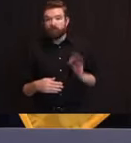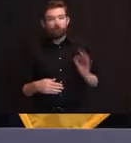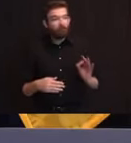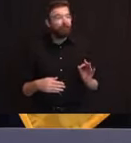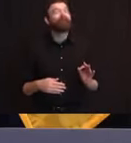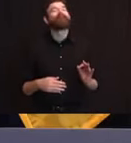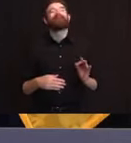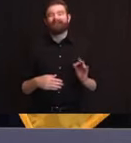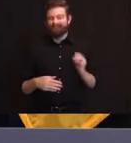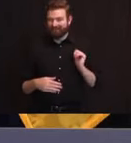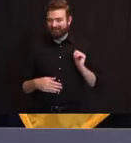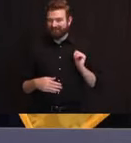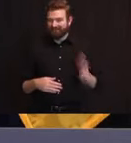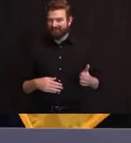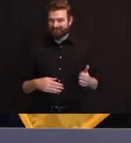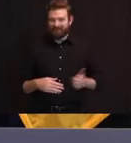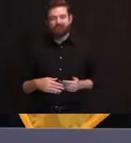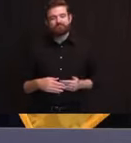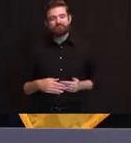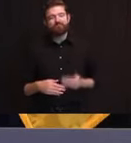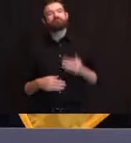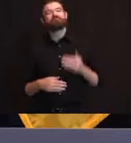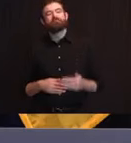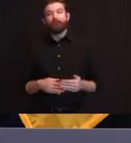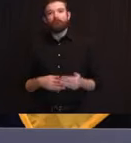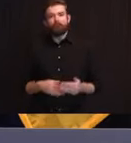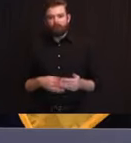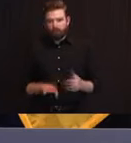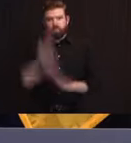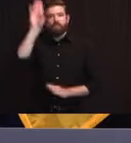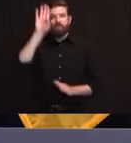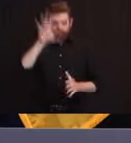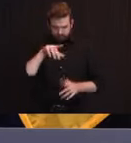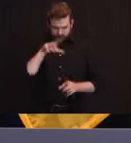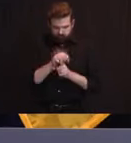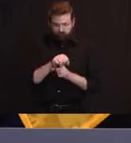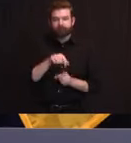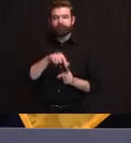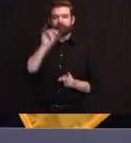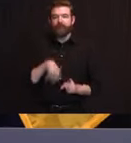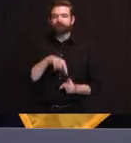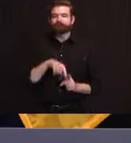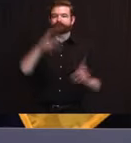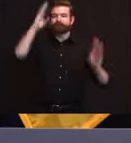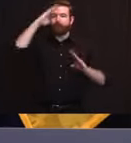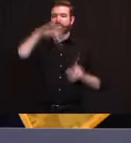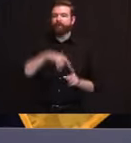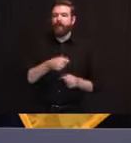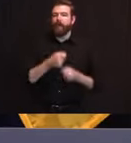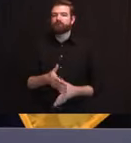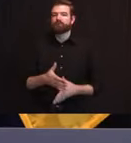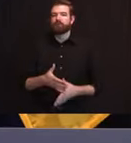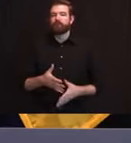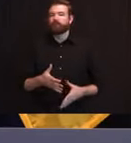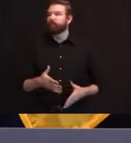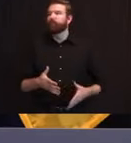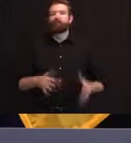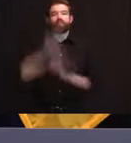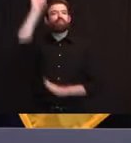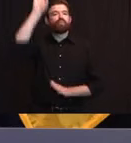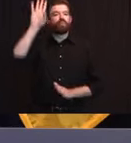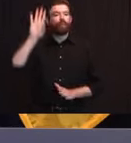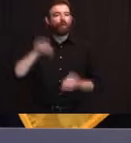it, both as a customer or as a proprietor, it gives us a much better public health ability to manage this.